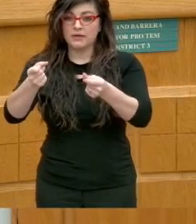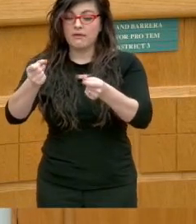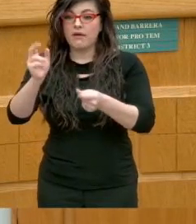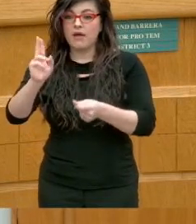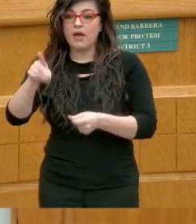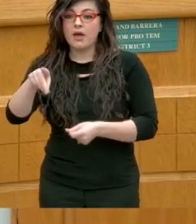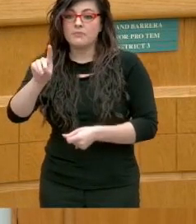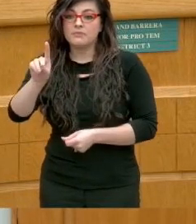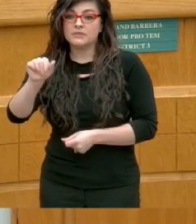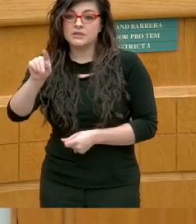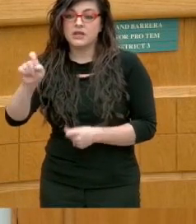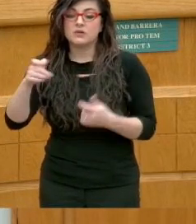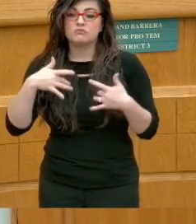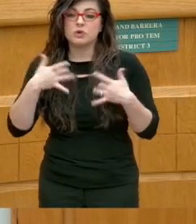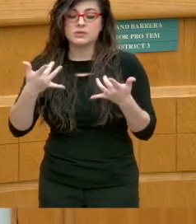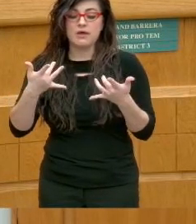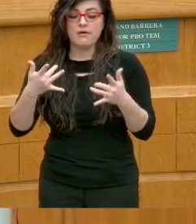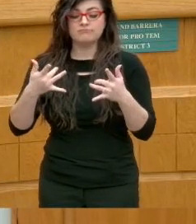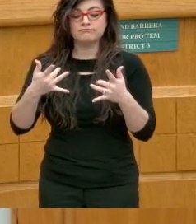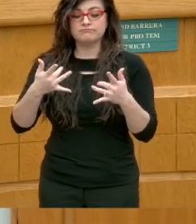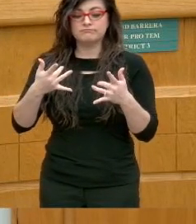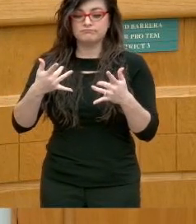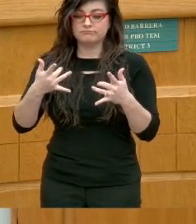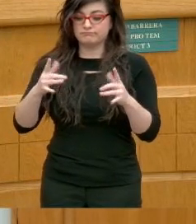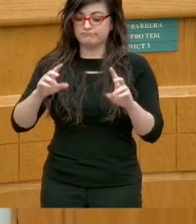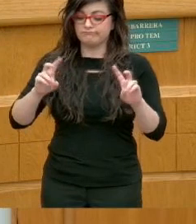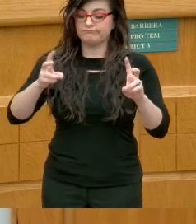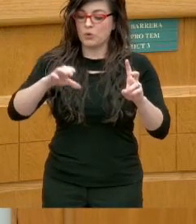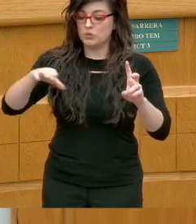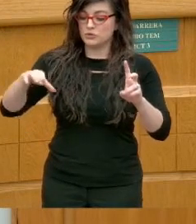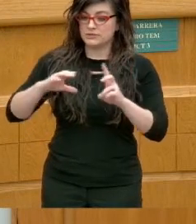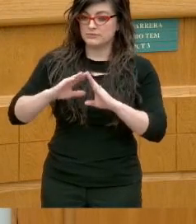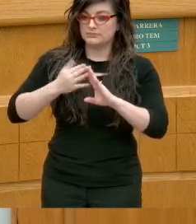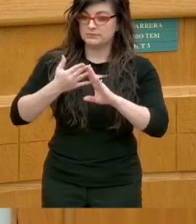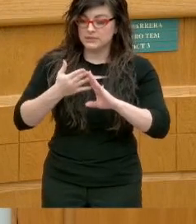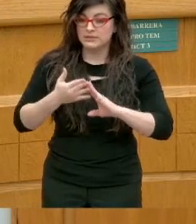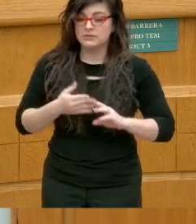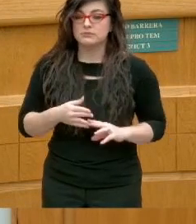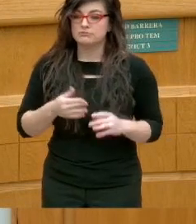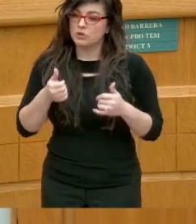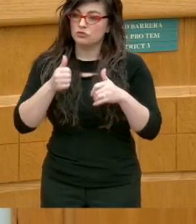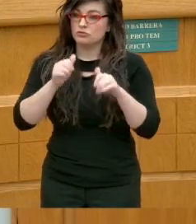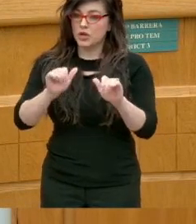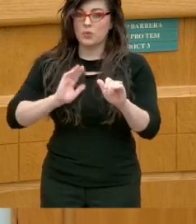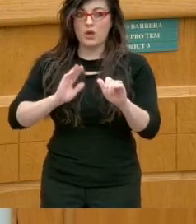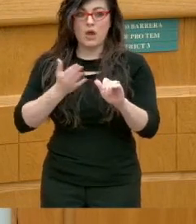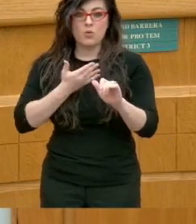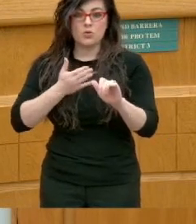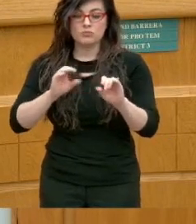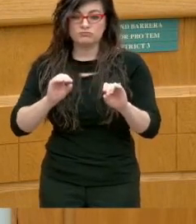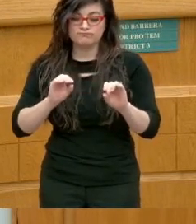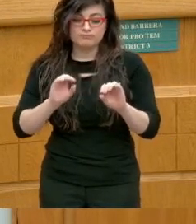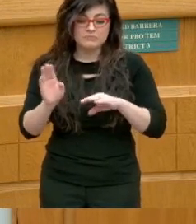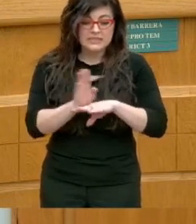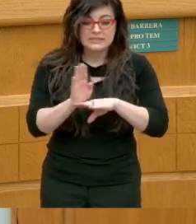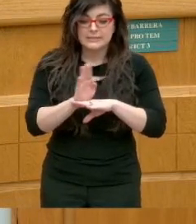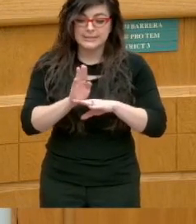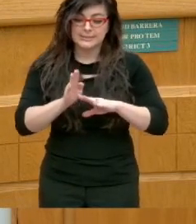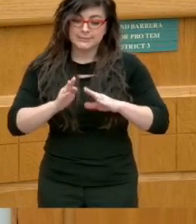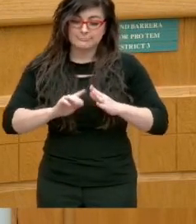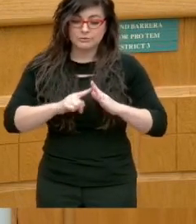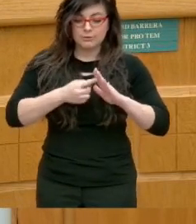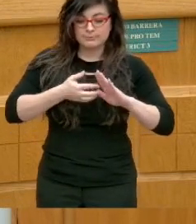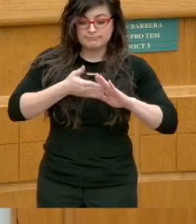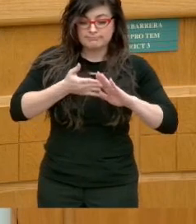city organization to get some of our operations slowly back to some level of business that we had prior to